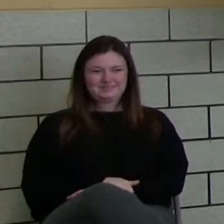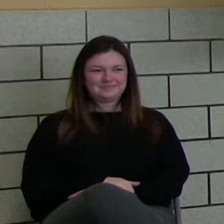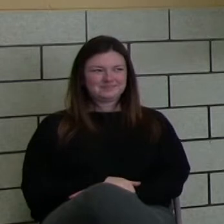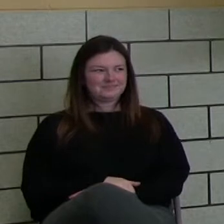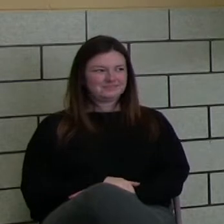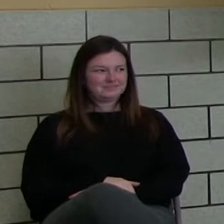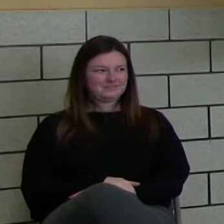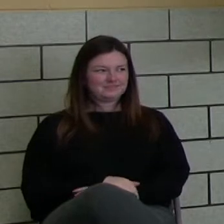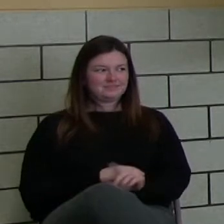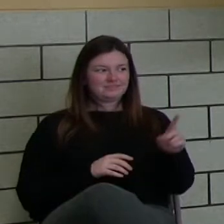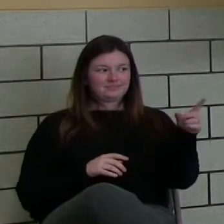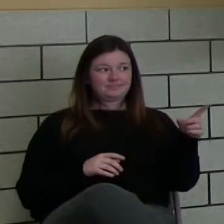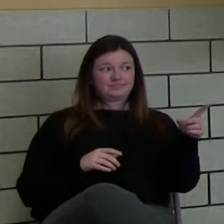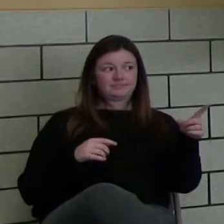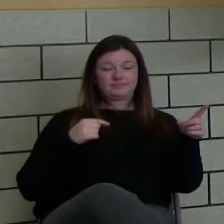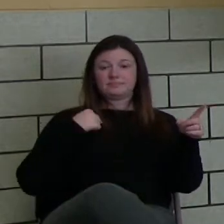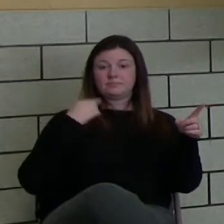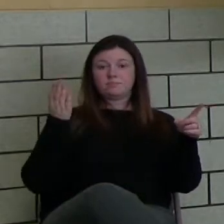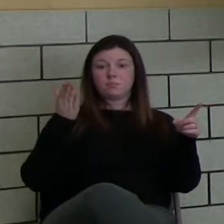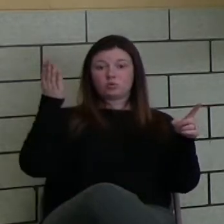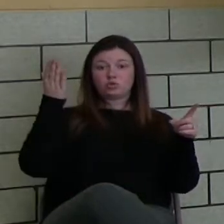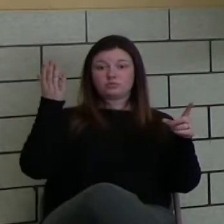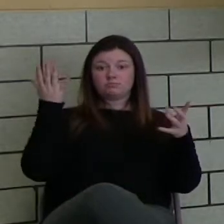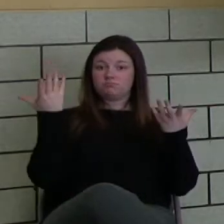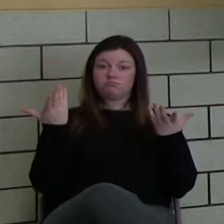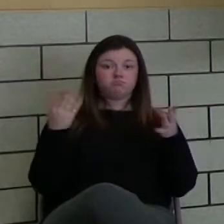Do you hear a motion for adjournment?